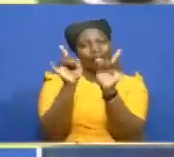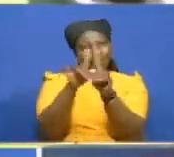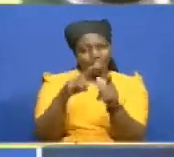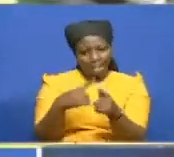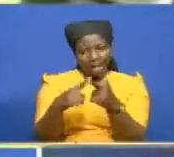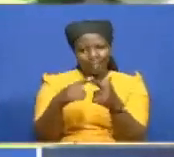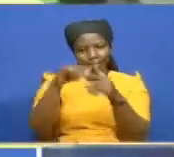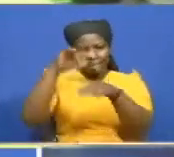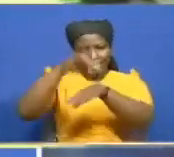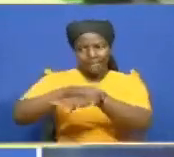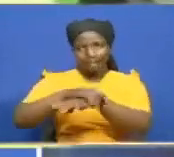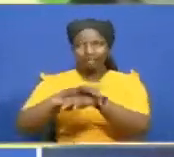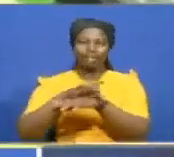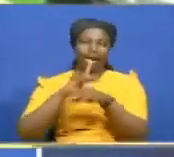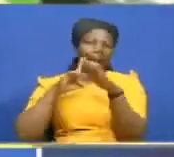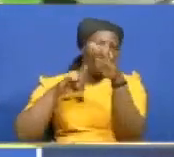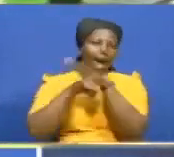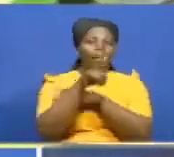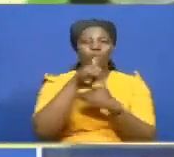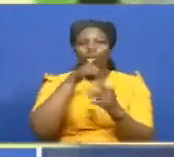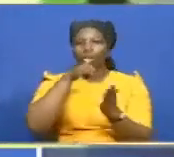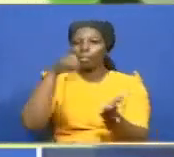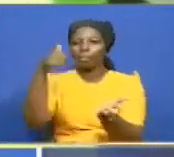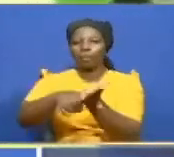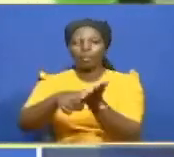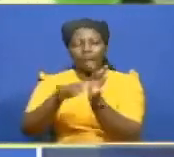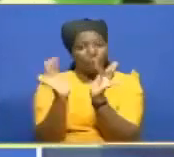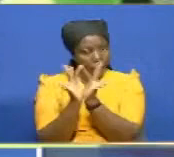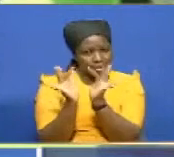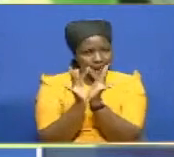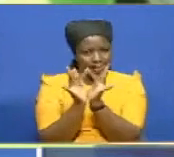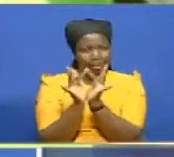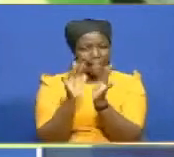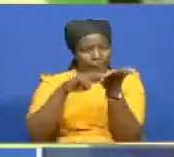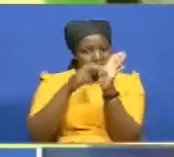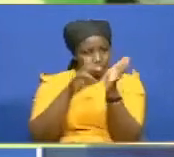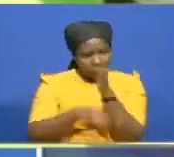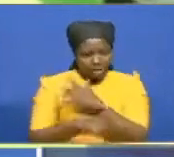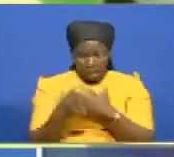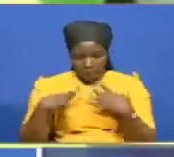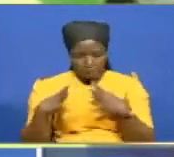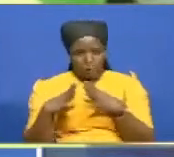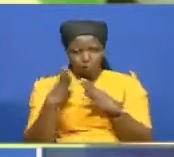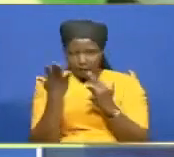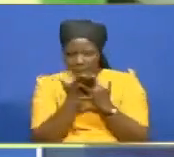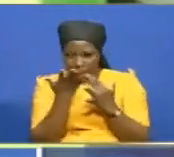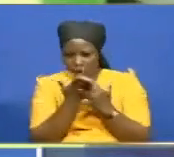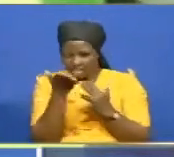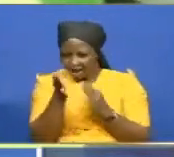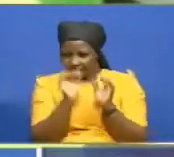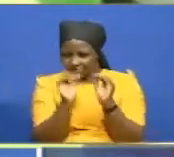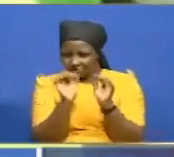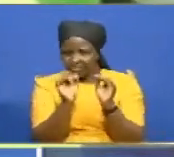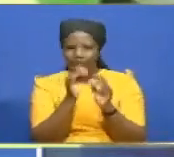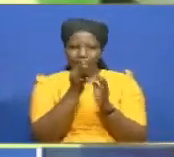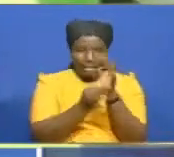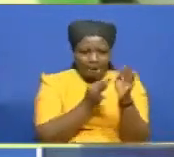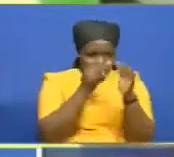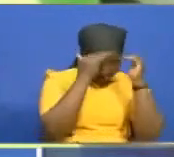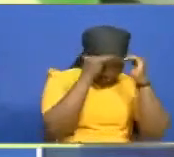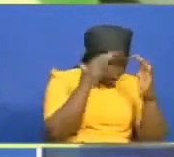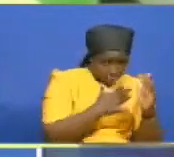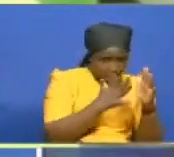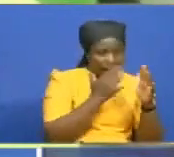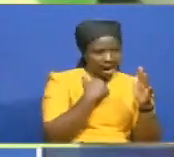get admission status online, meaning hakuna watu hapo katikati. As long as the